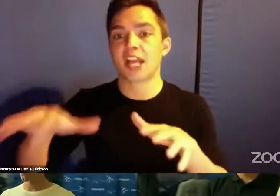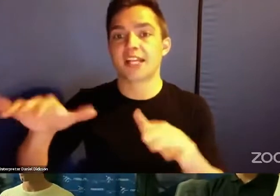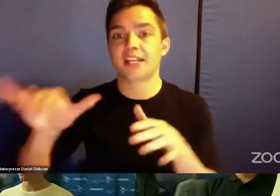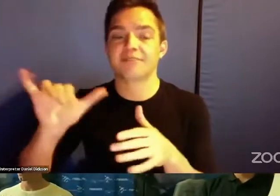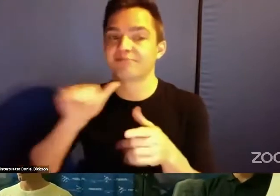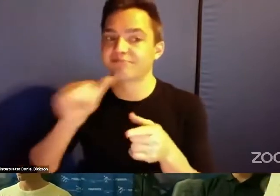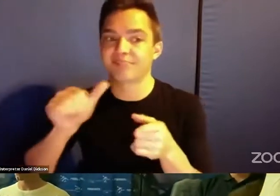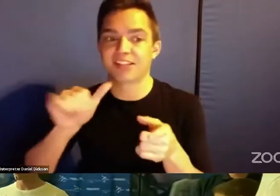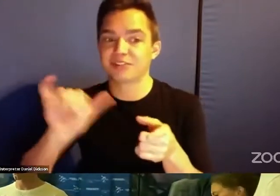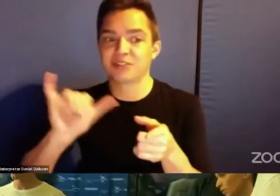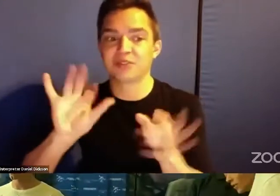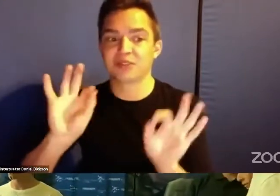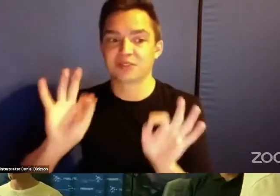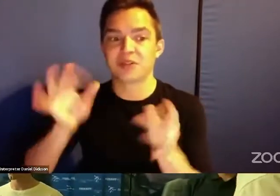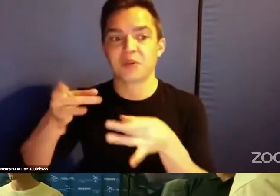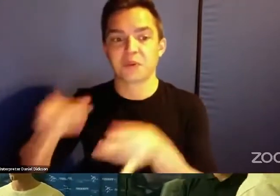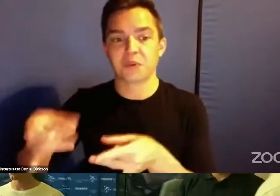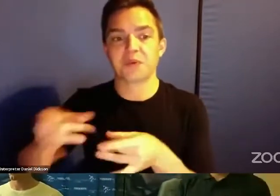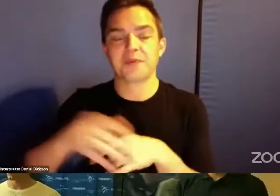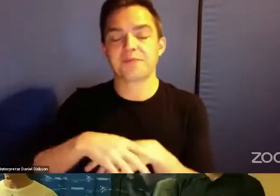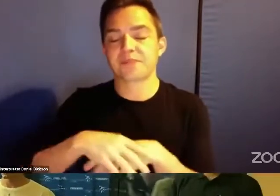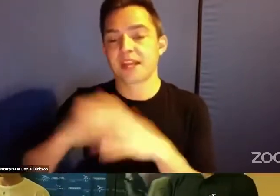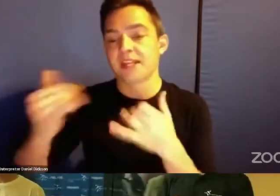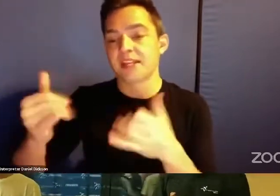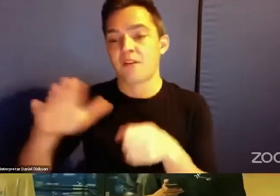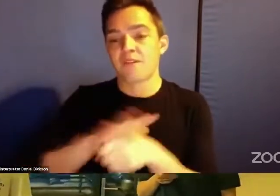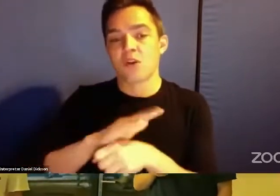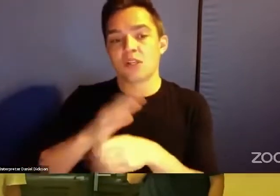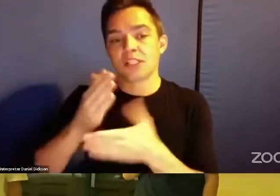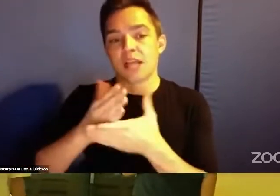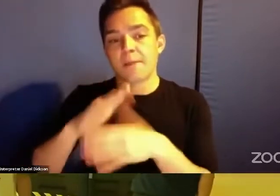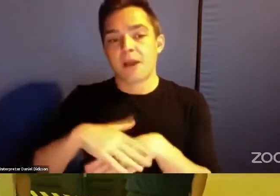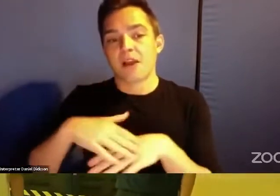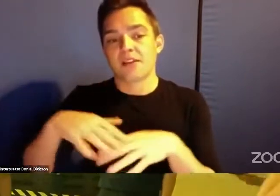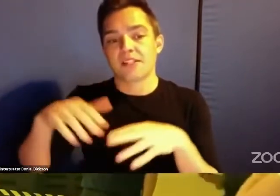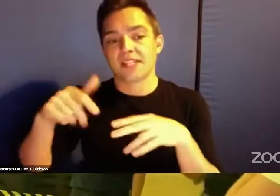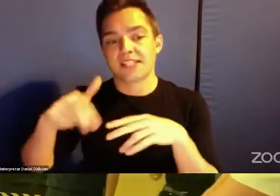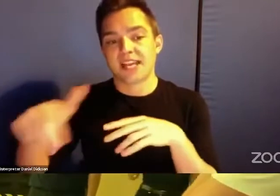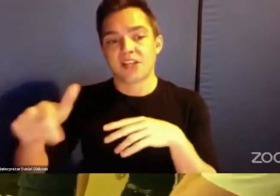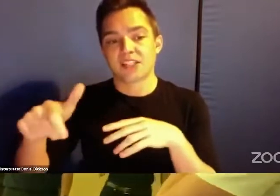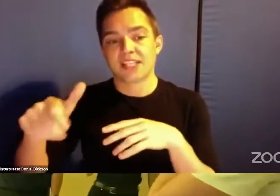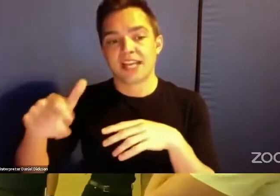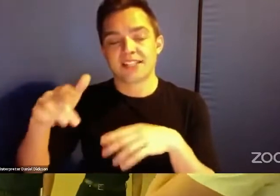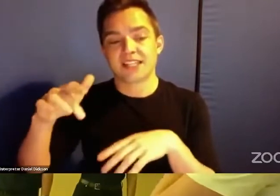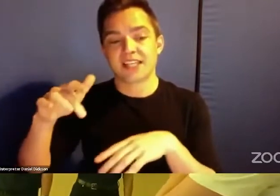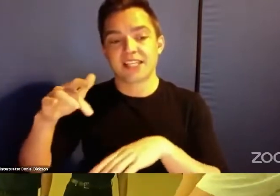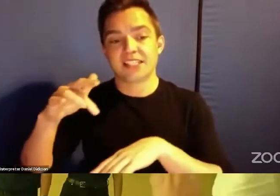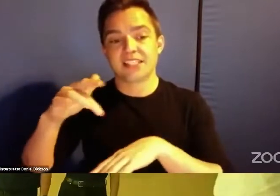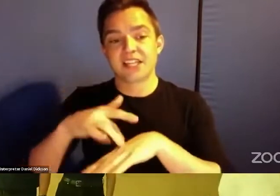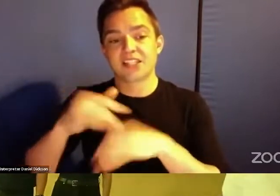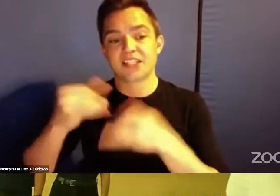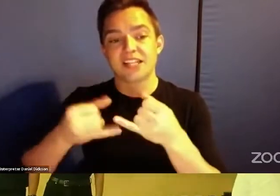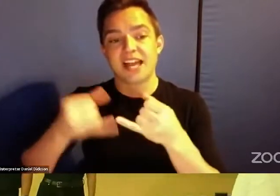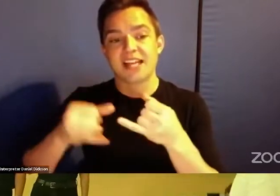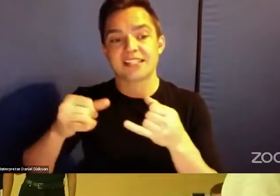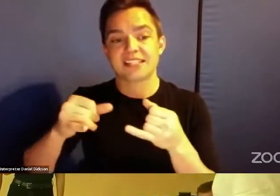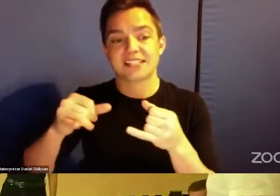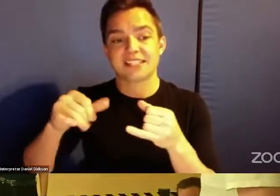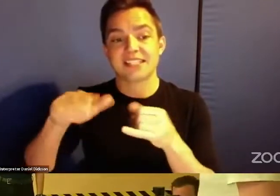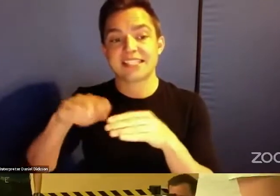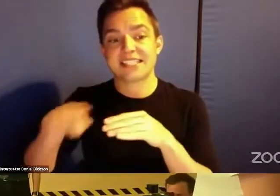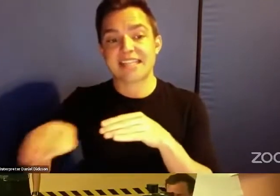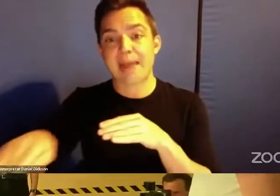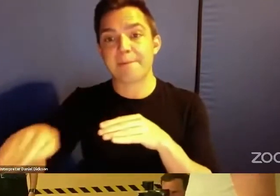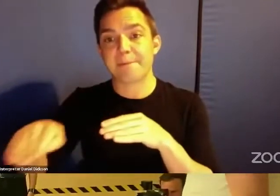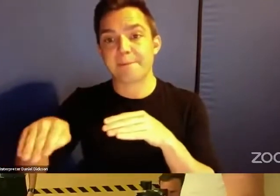Now that it comes to the full stop on the stairs, he has to touch the last step and then stop and go on again. Now he's very close